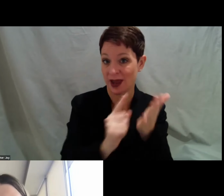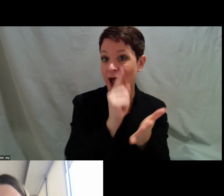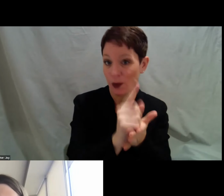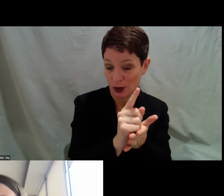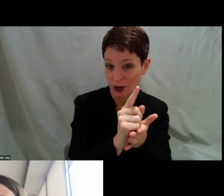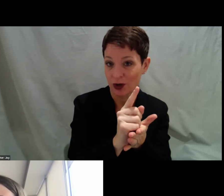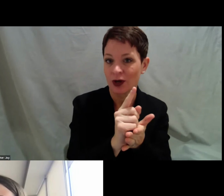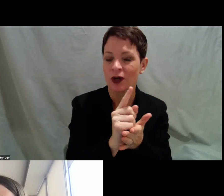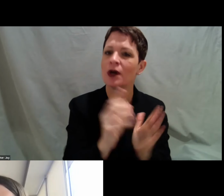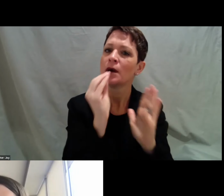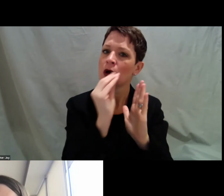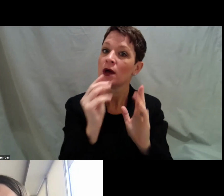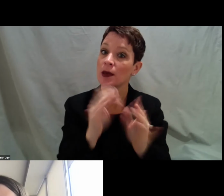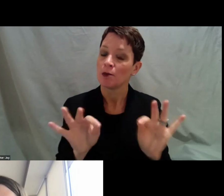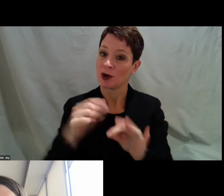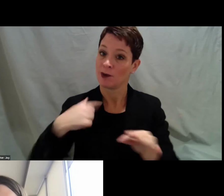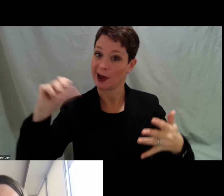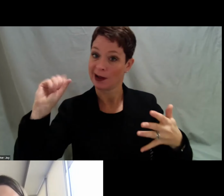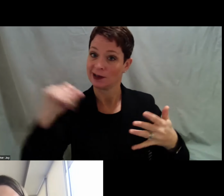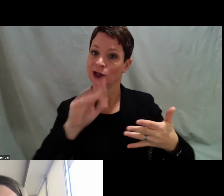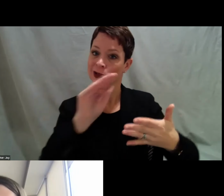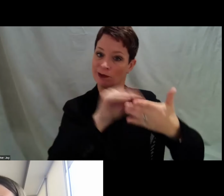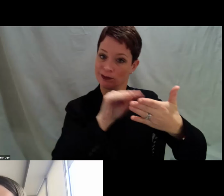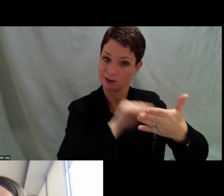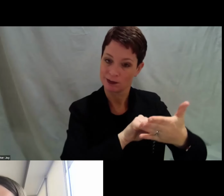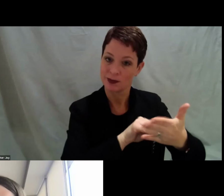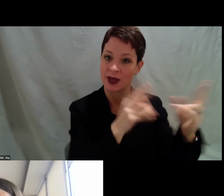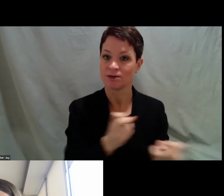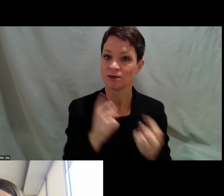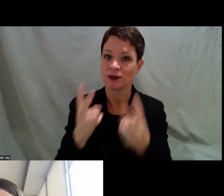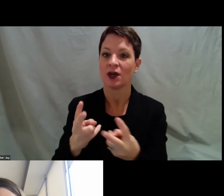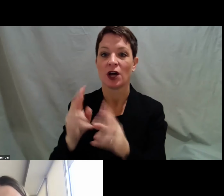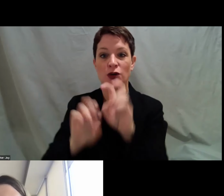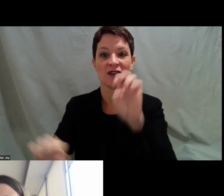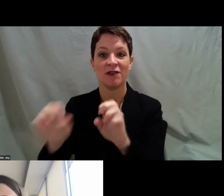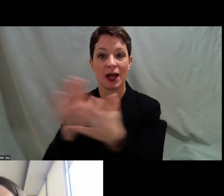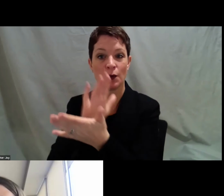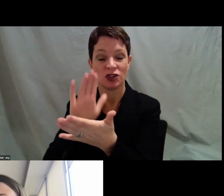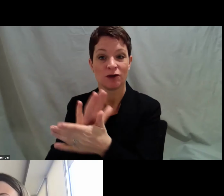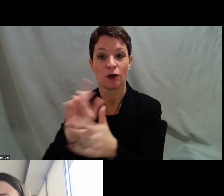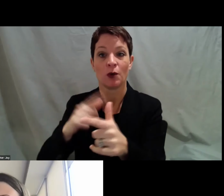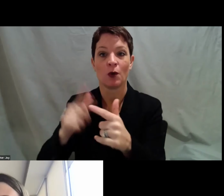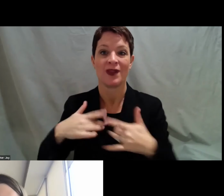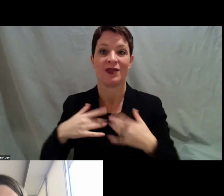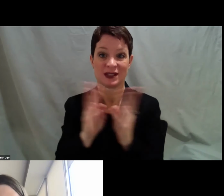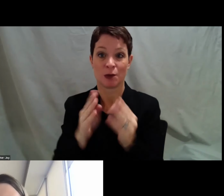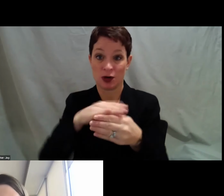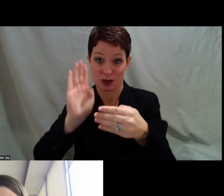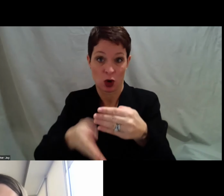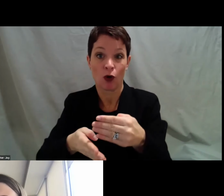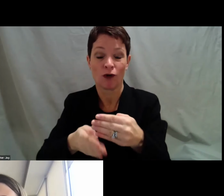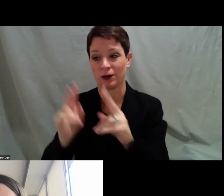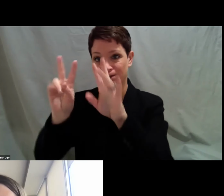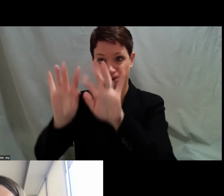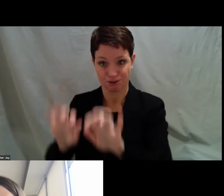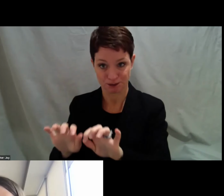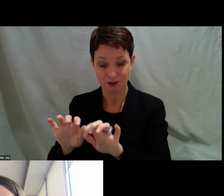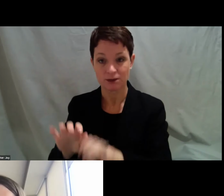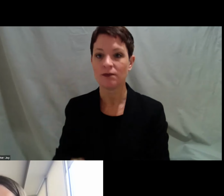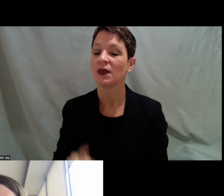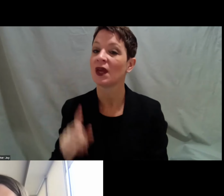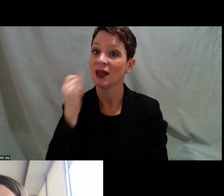write down these passwords and enter them on your digital evaluation form once the event is over. The evaluation form